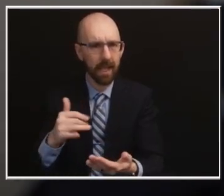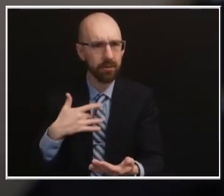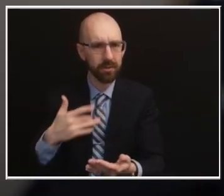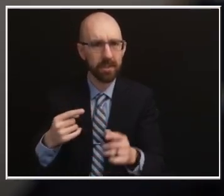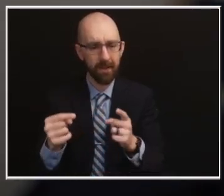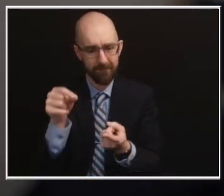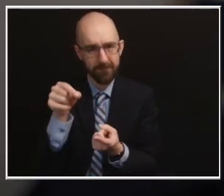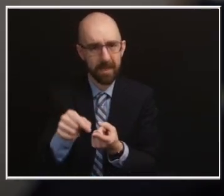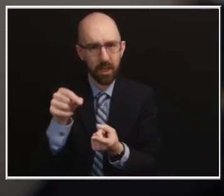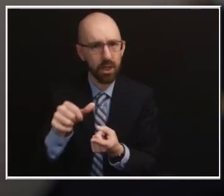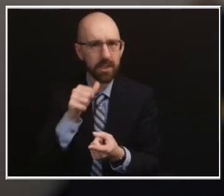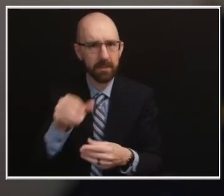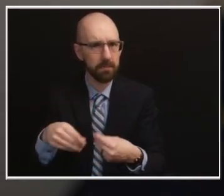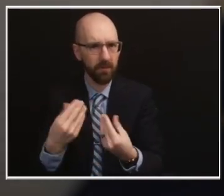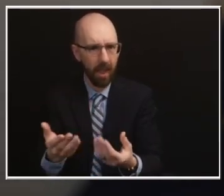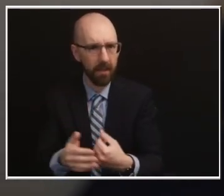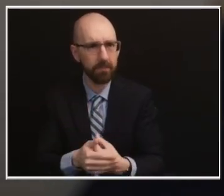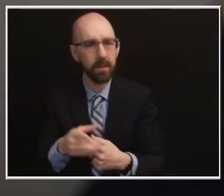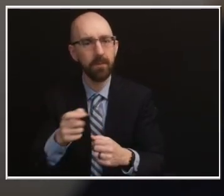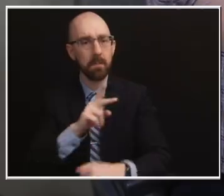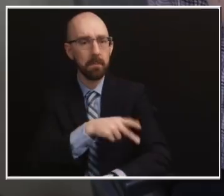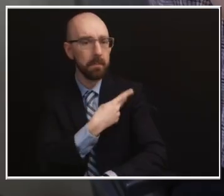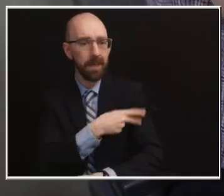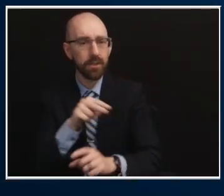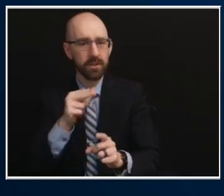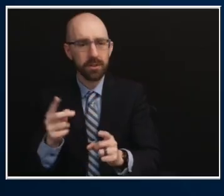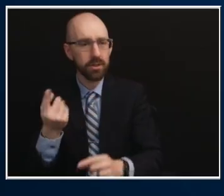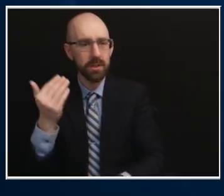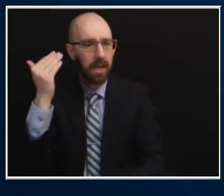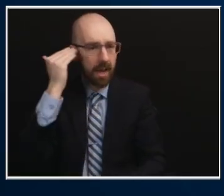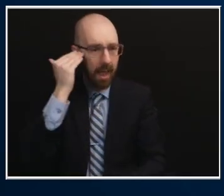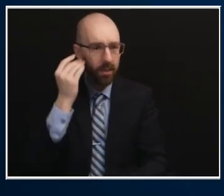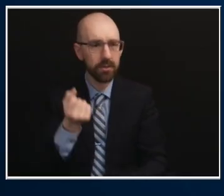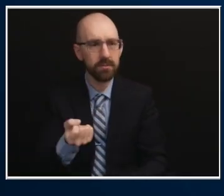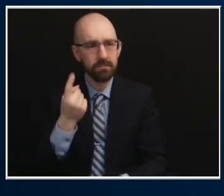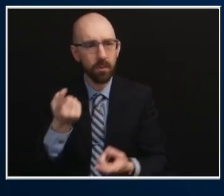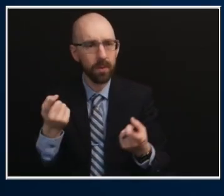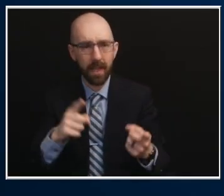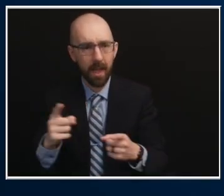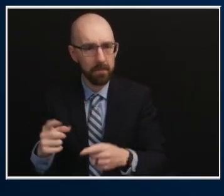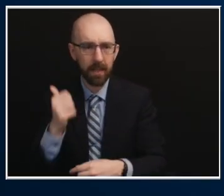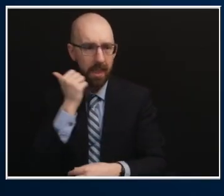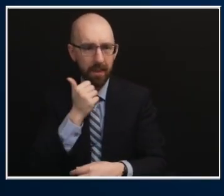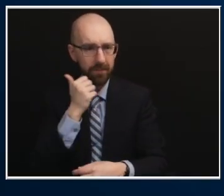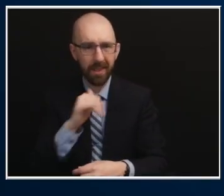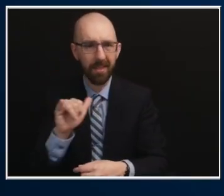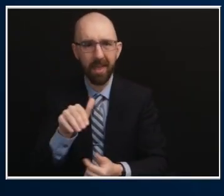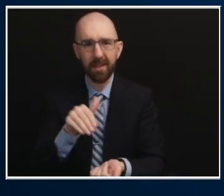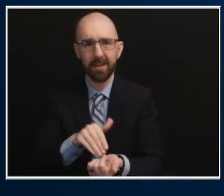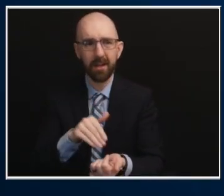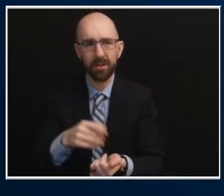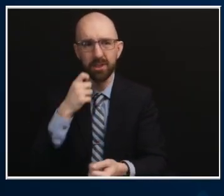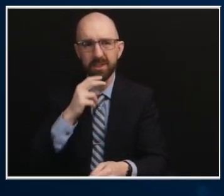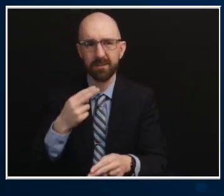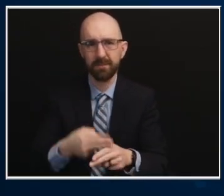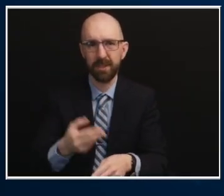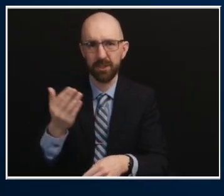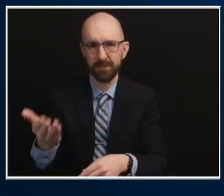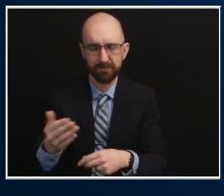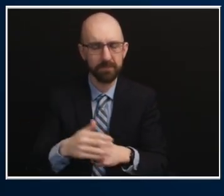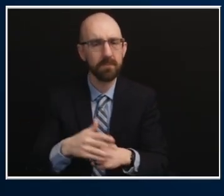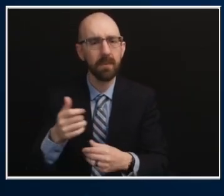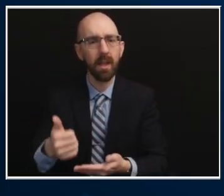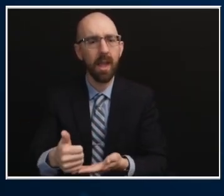patient standpoint, just knowledge and understanding of what's happening day to day, like Dr. Gurdinovac just mentioned, it helps me